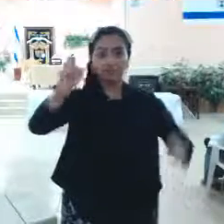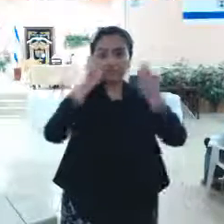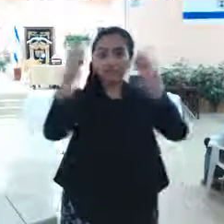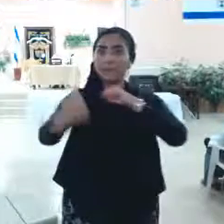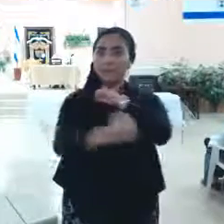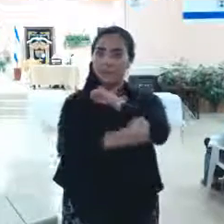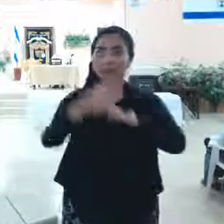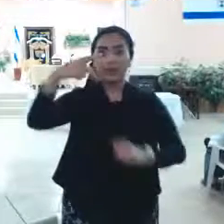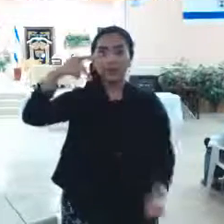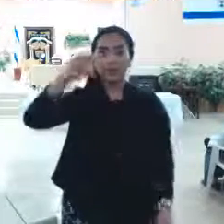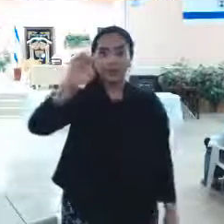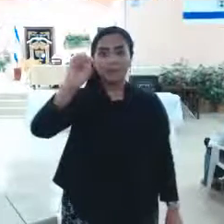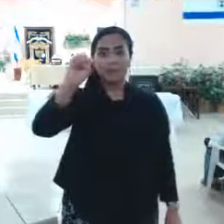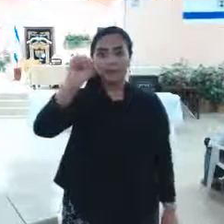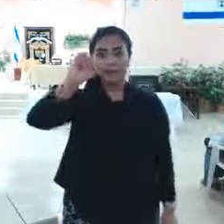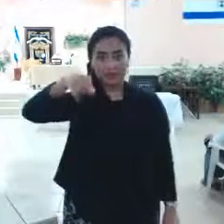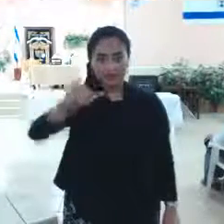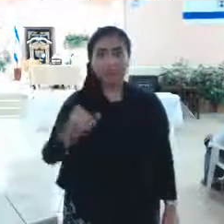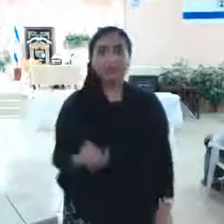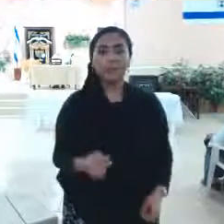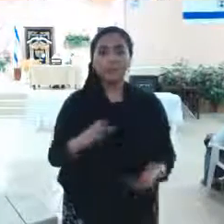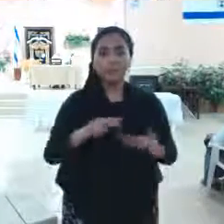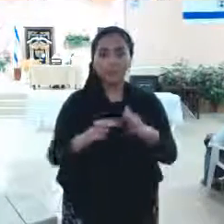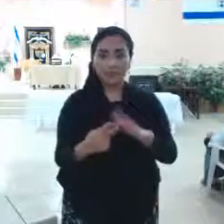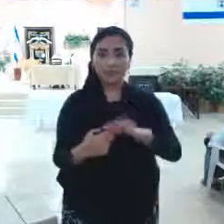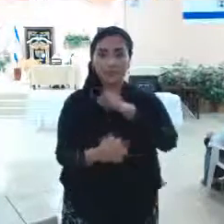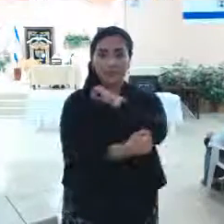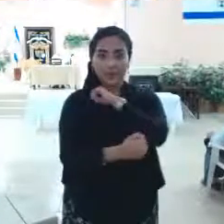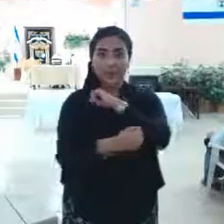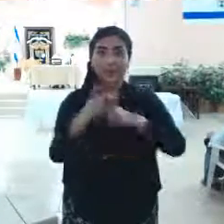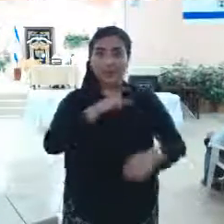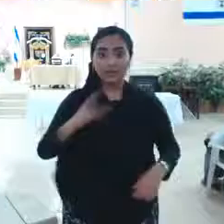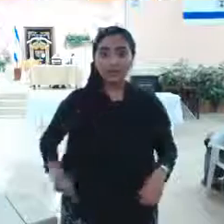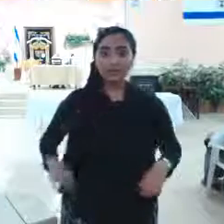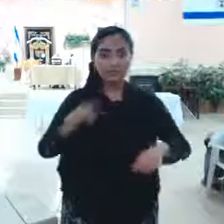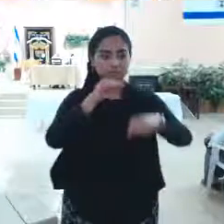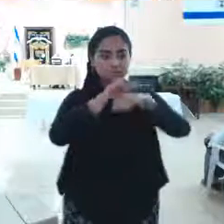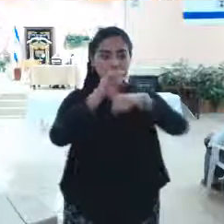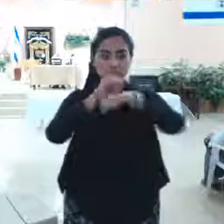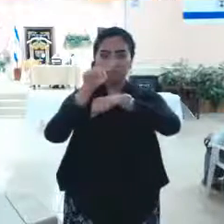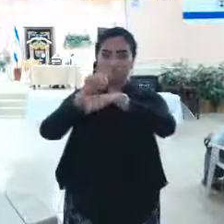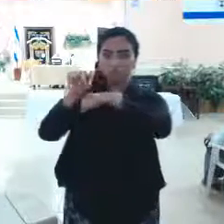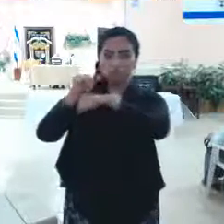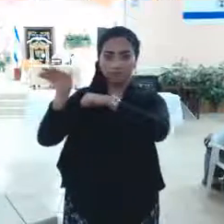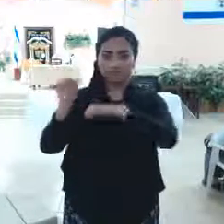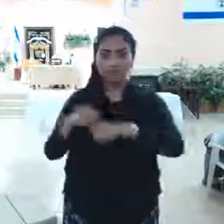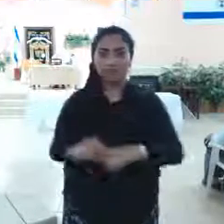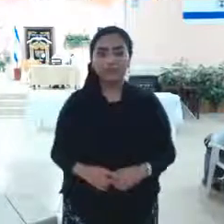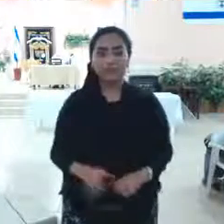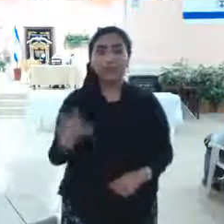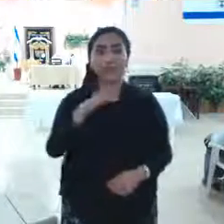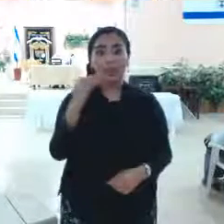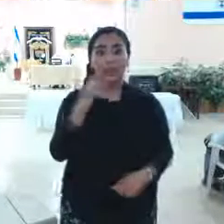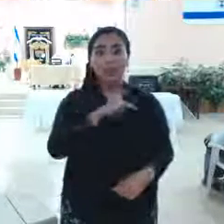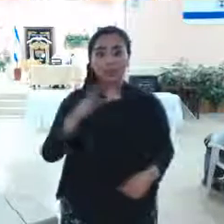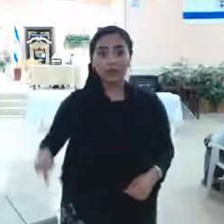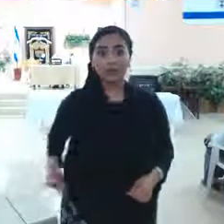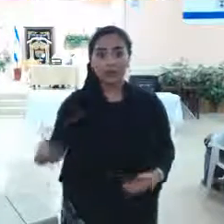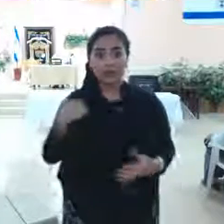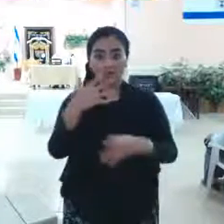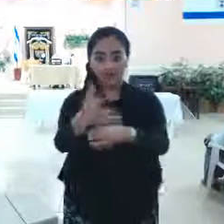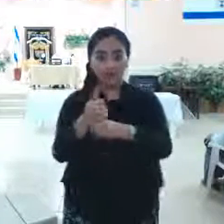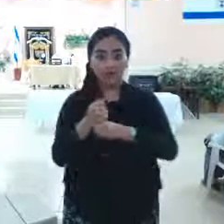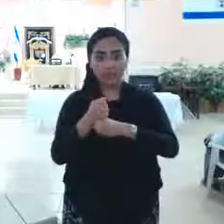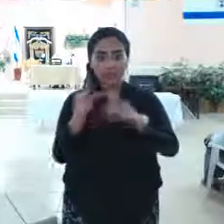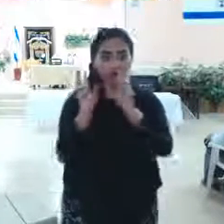a Yahweh, Elohim de Israel. Es decir, el rey envía that means the cartas. Eso king lo voy a sends explicar en un letters. I momento. will explain that in a few Y el rey moments. había tomado consejo